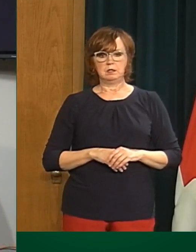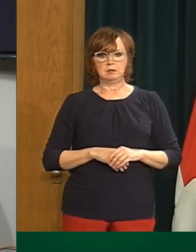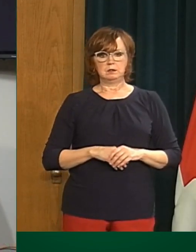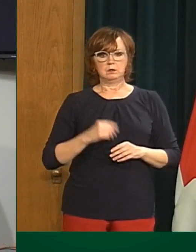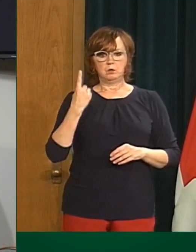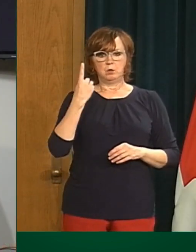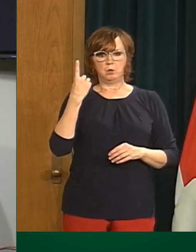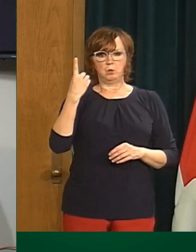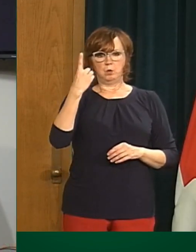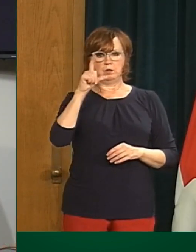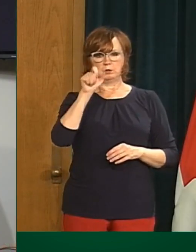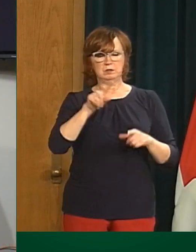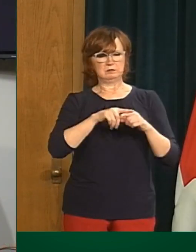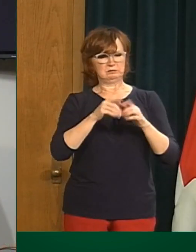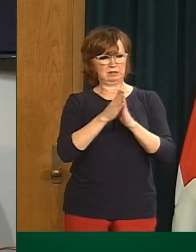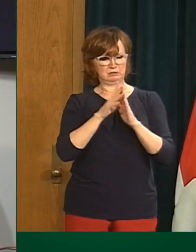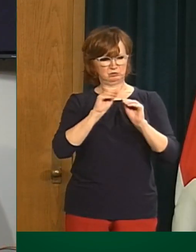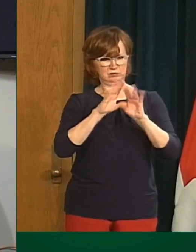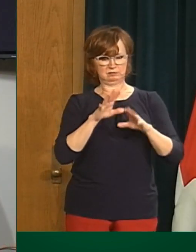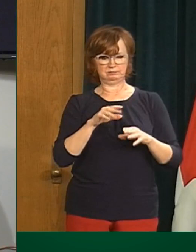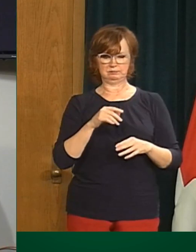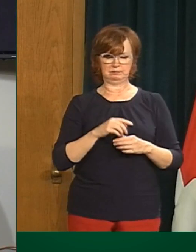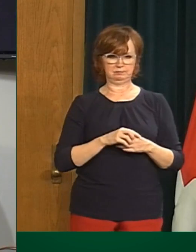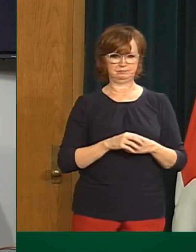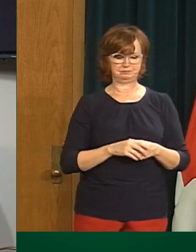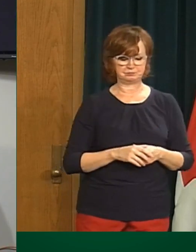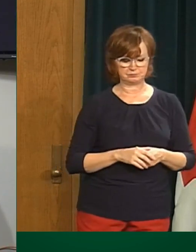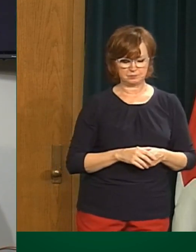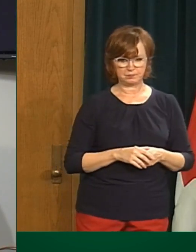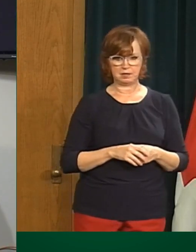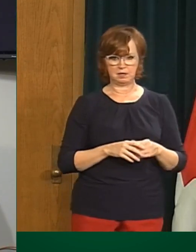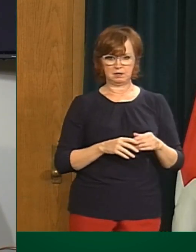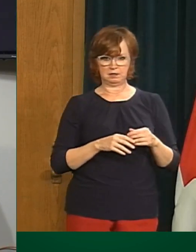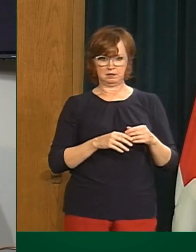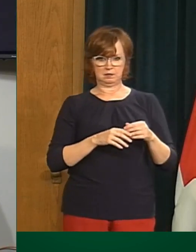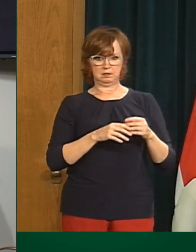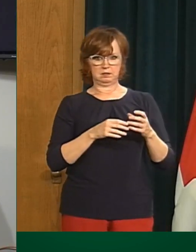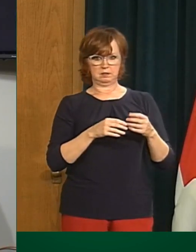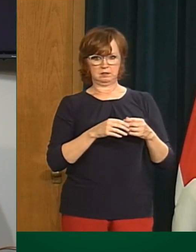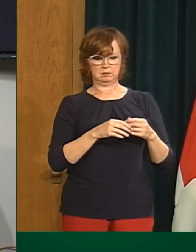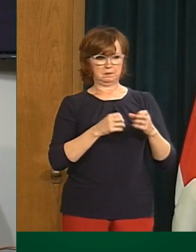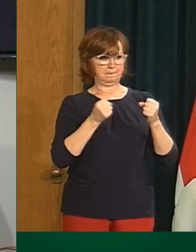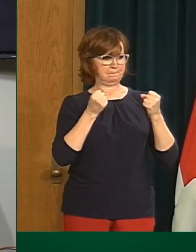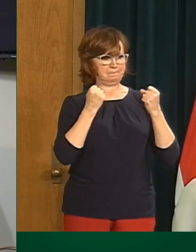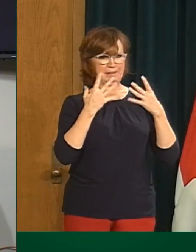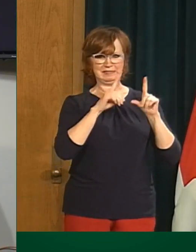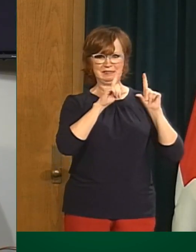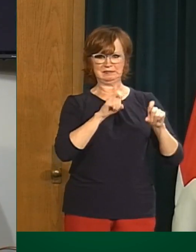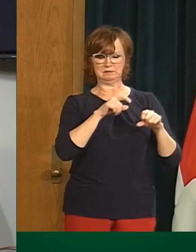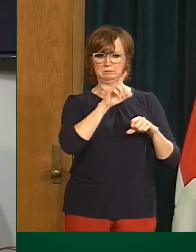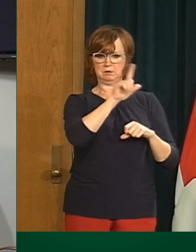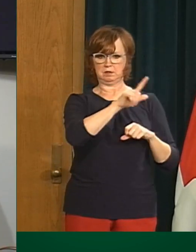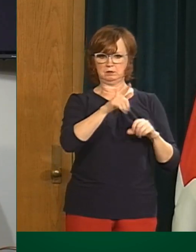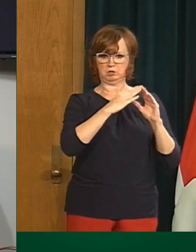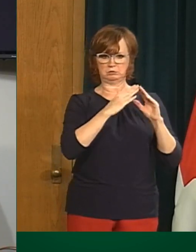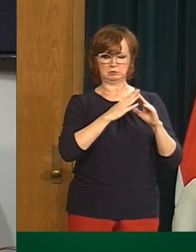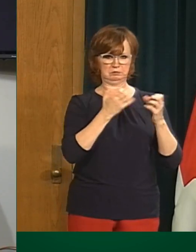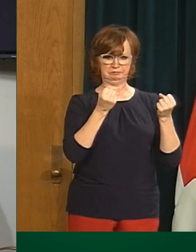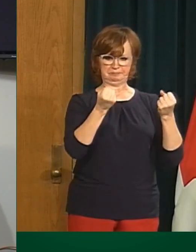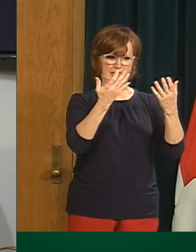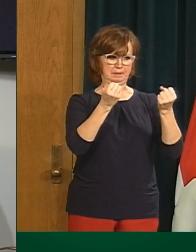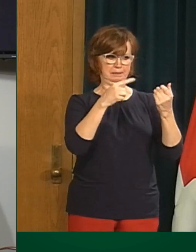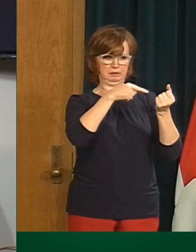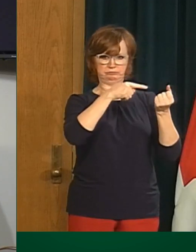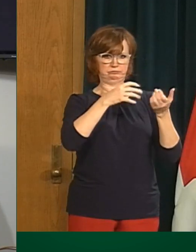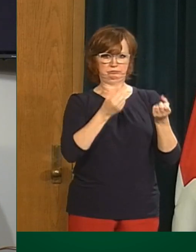clarification. When we hear that mass testing is happening in La Loche, like what do we mean by mass testing? Is this the testing of people